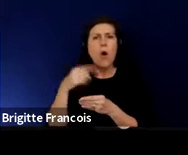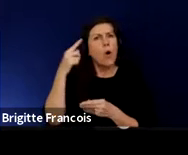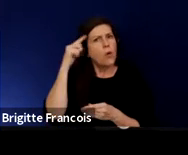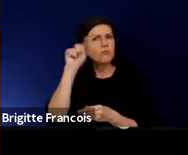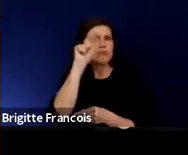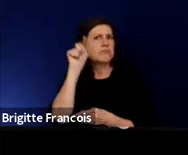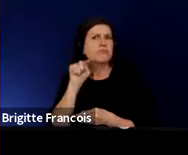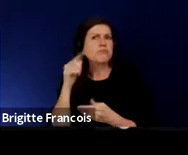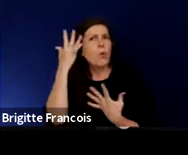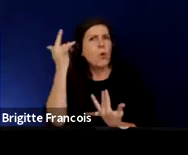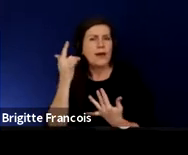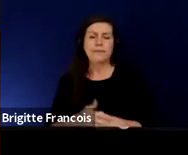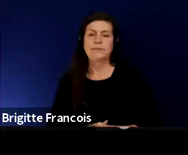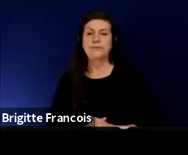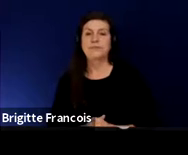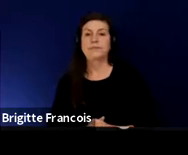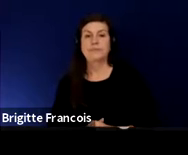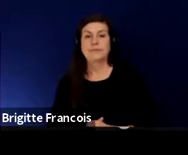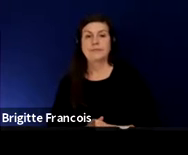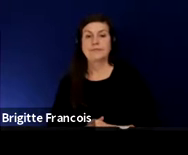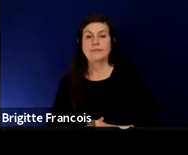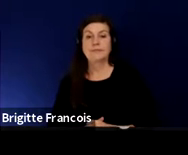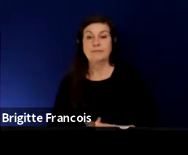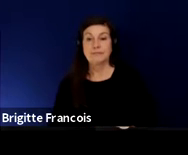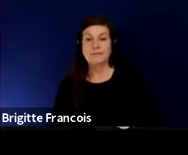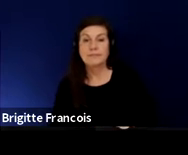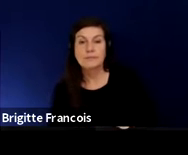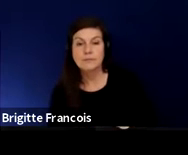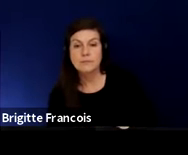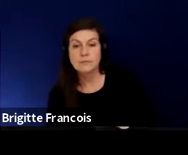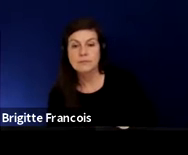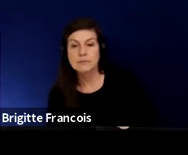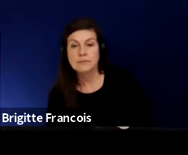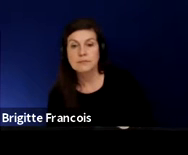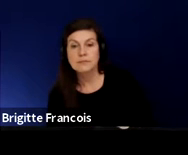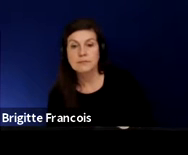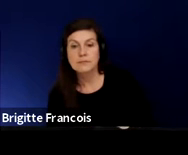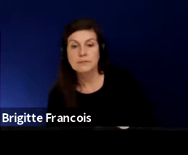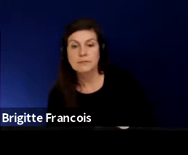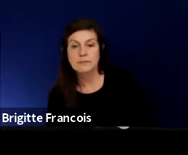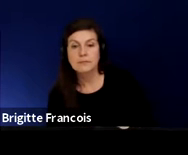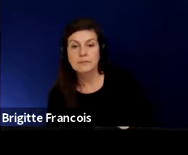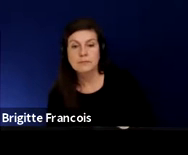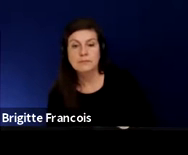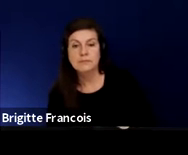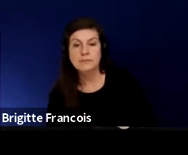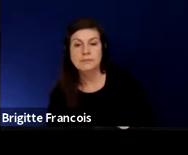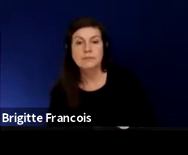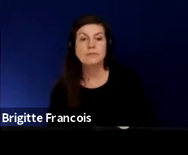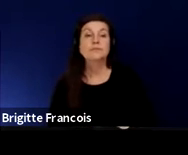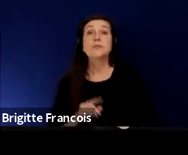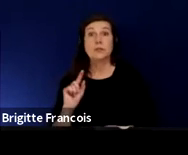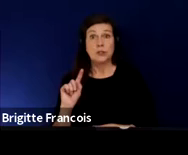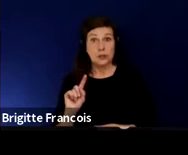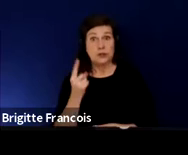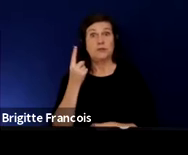of interesting intel that we have learned. So the first survey we did for persons with disabilities